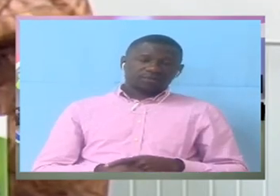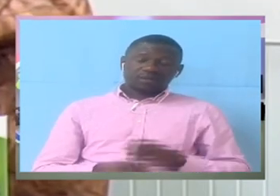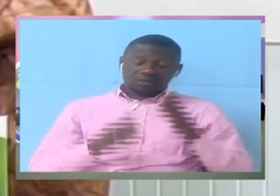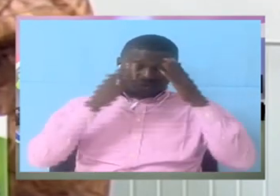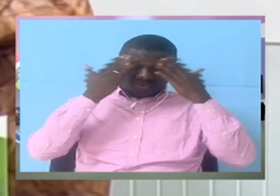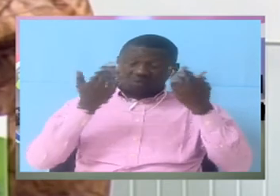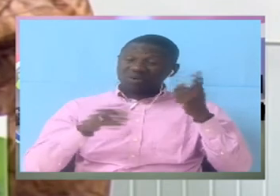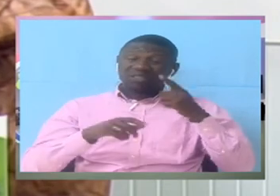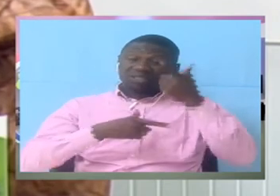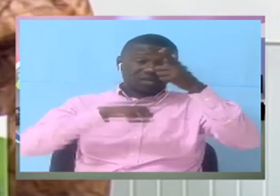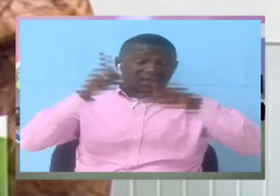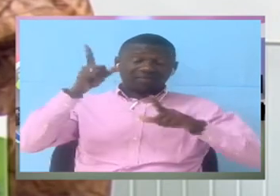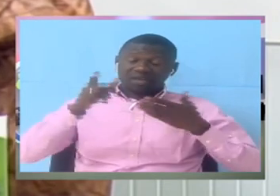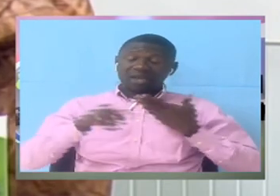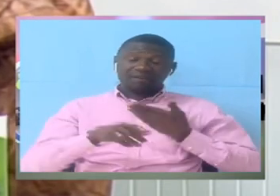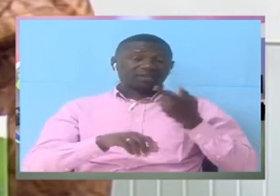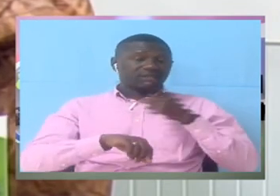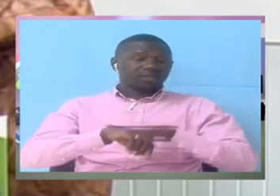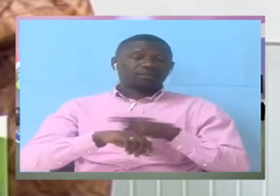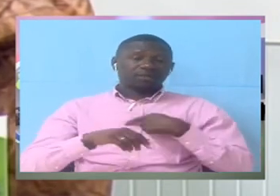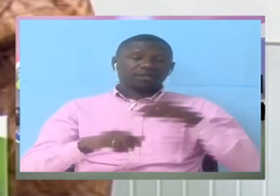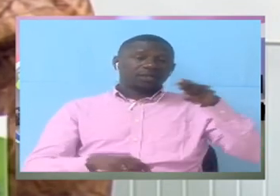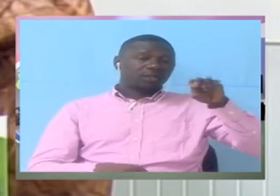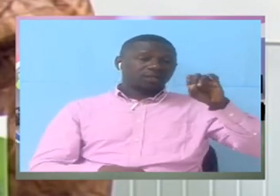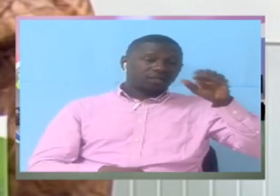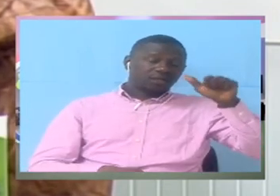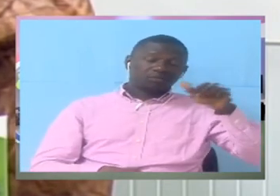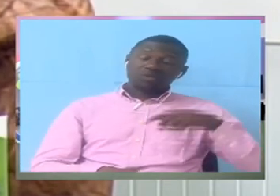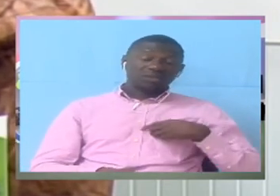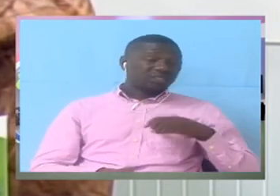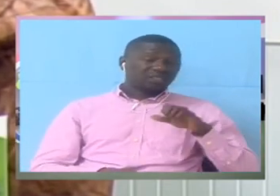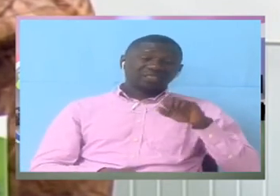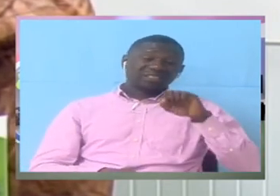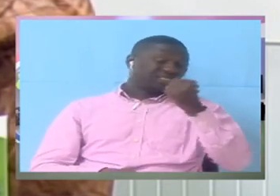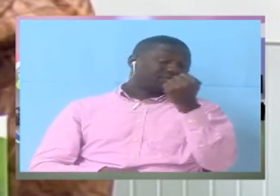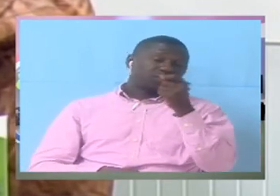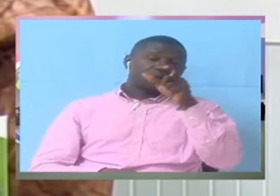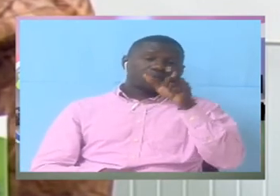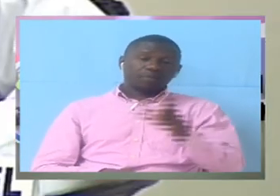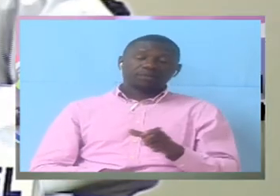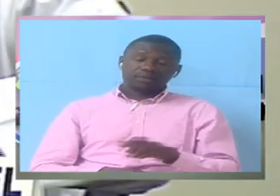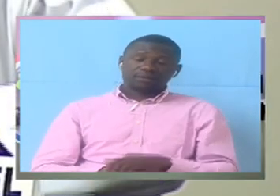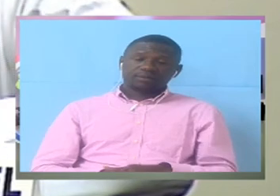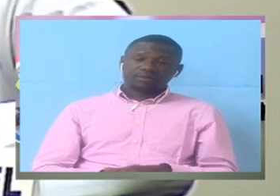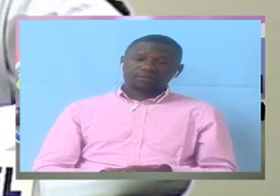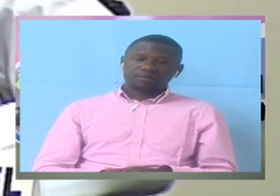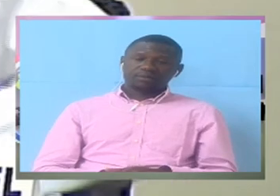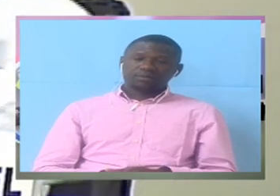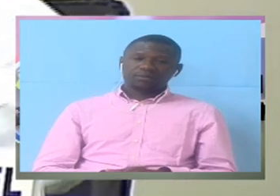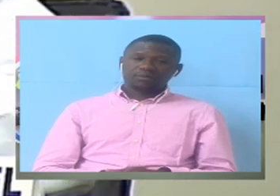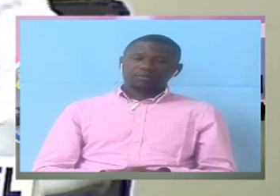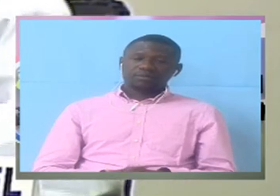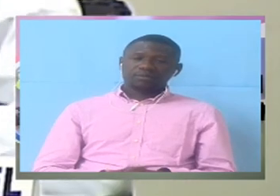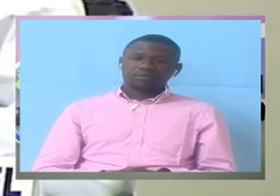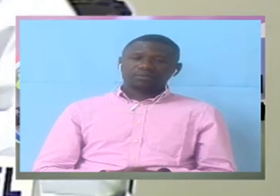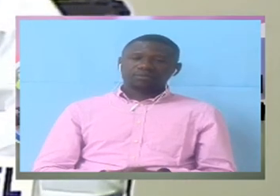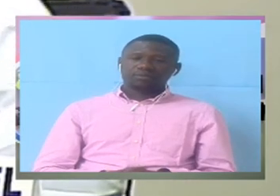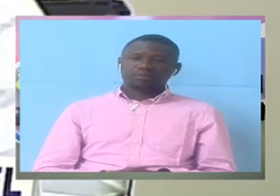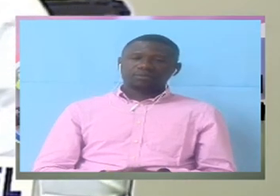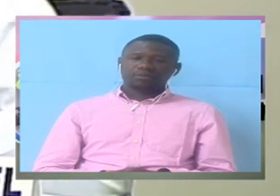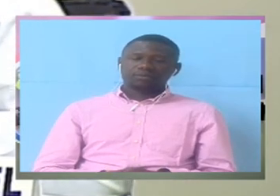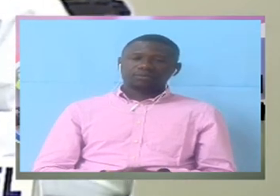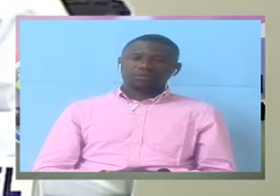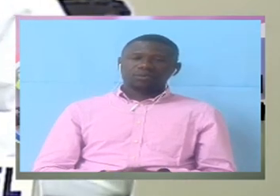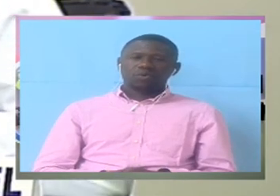not know what position he held at the time at the NIA, but his things, he was not an easy man. But what do you mean by alla position among